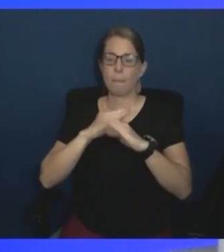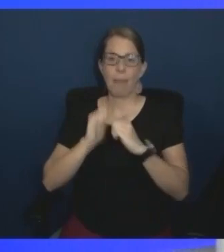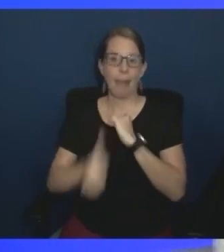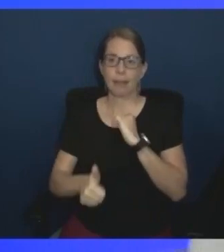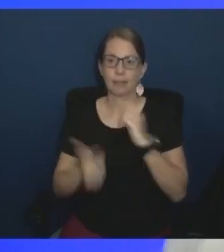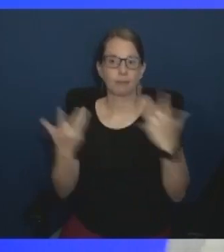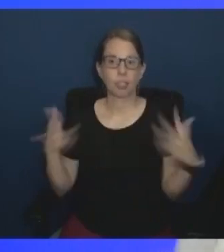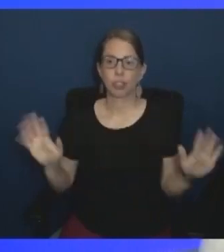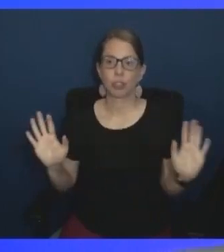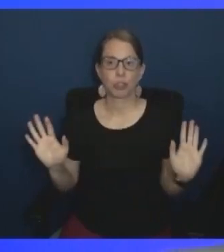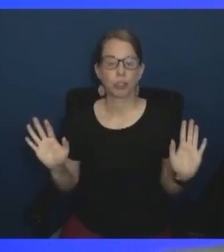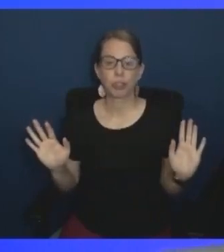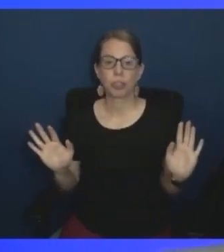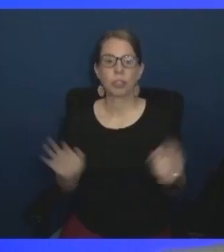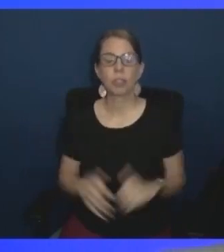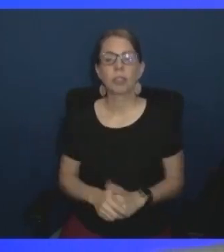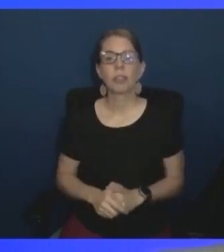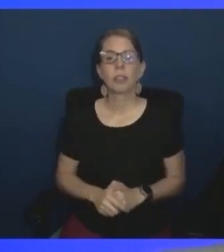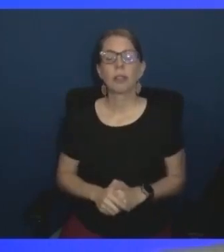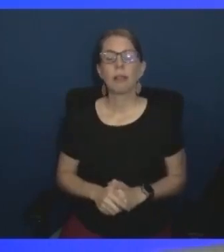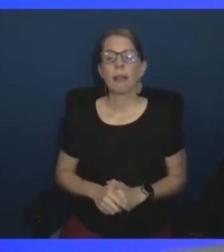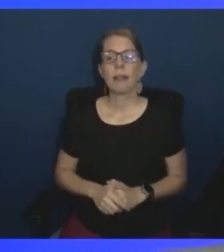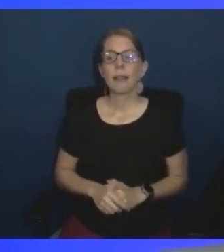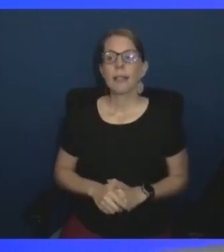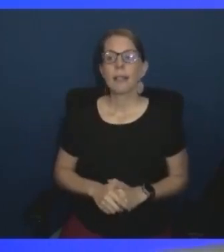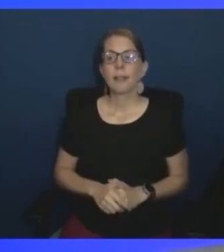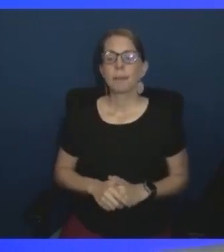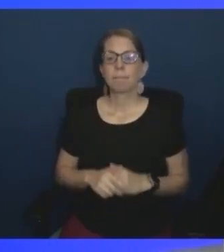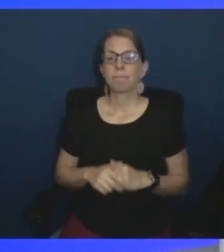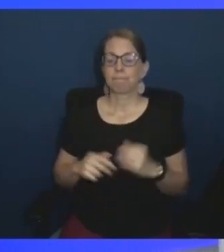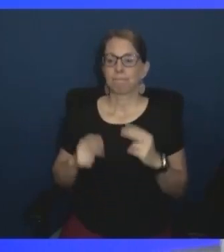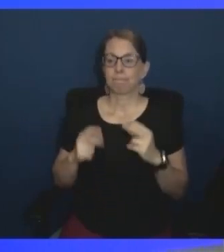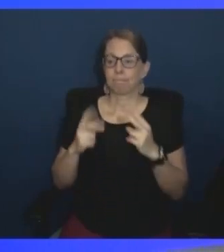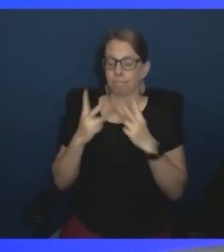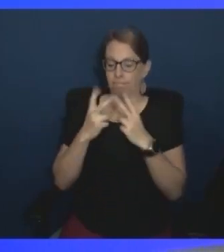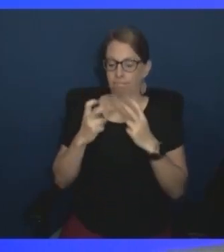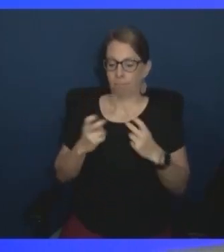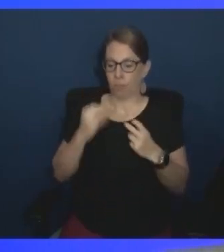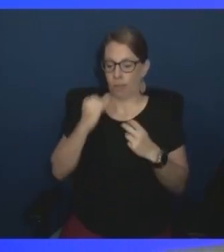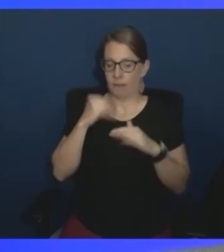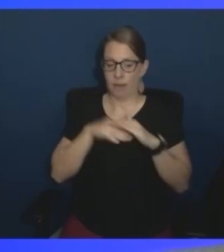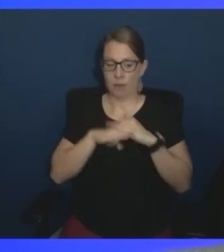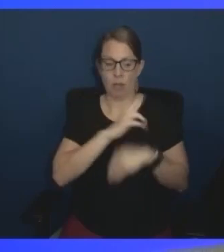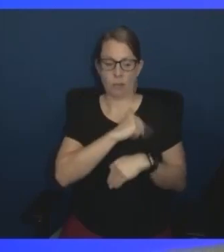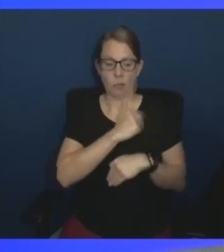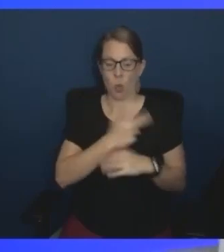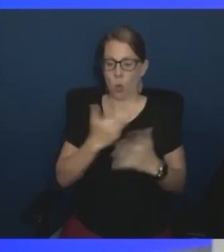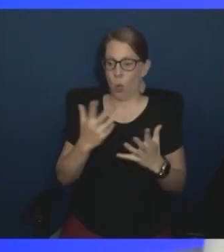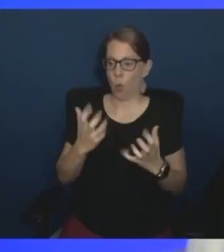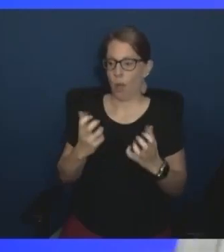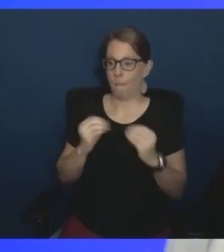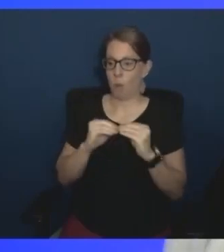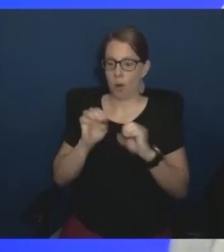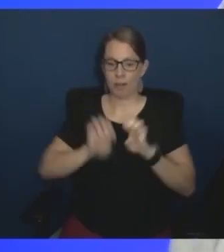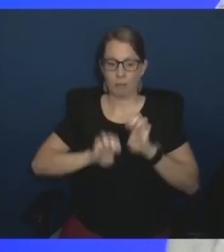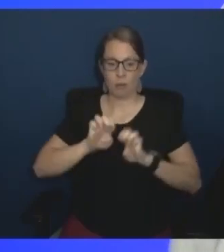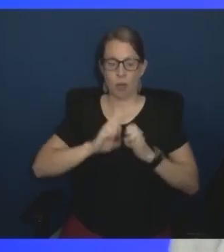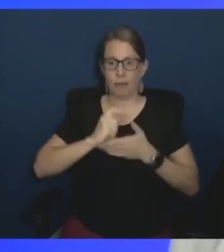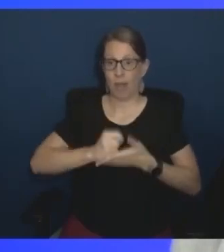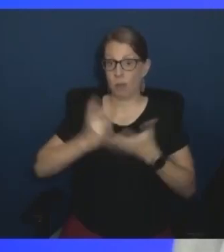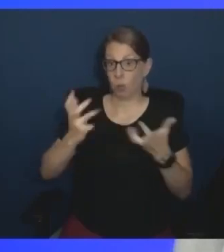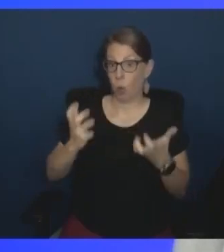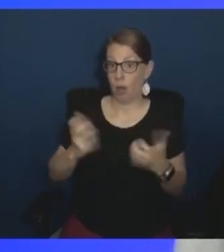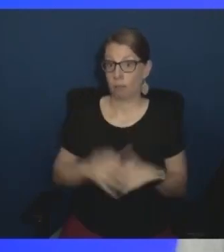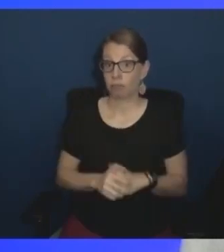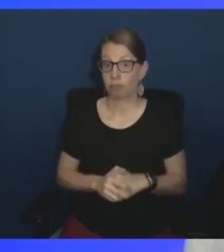think, ask yourself, if you come to the hospital, would you want all of our kind of more experimental therapies? Really what we're